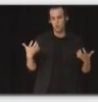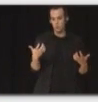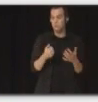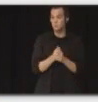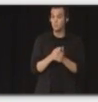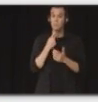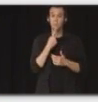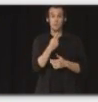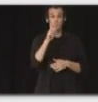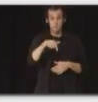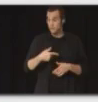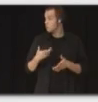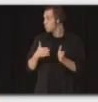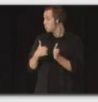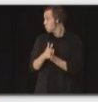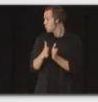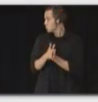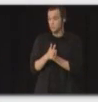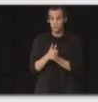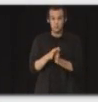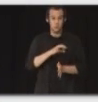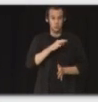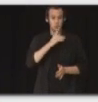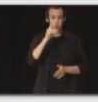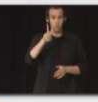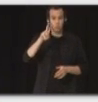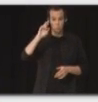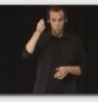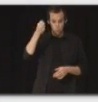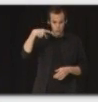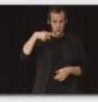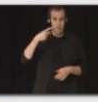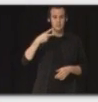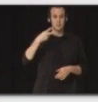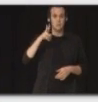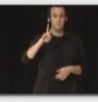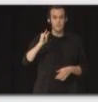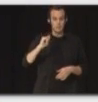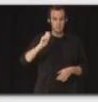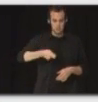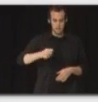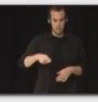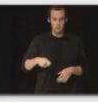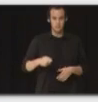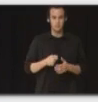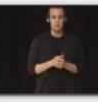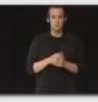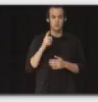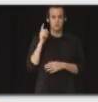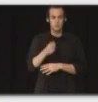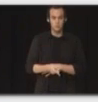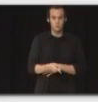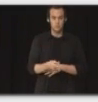busy day, and we're very grateful to have him here. Alberto Duran is here, who's the Executive Vice President of the